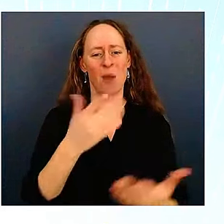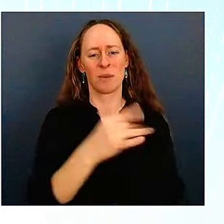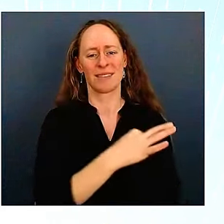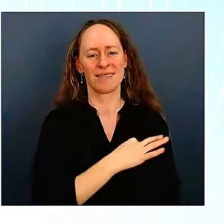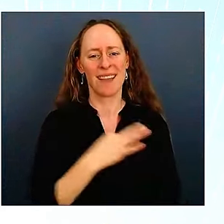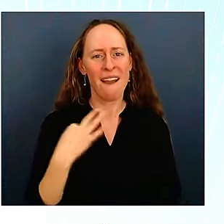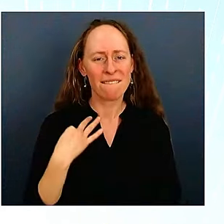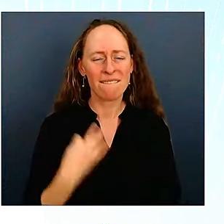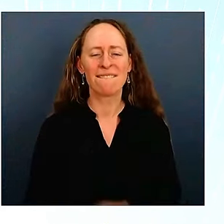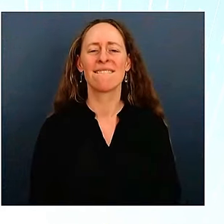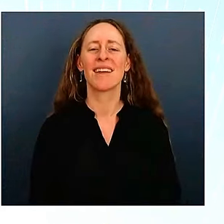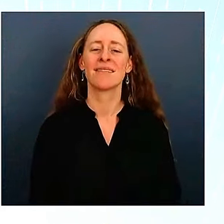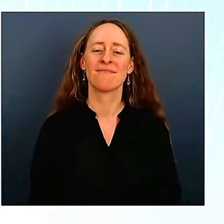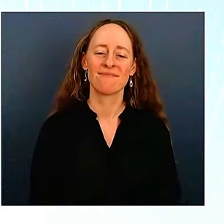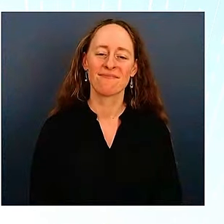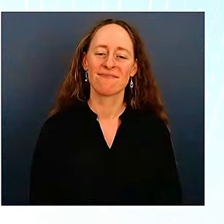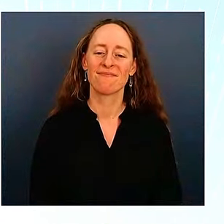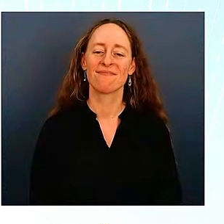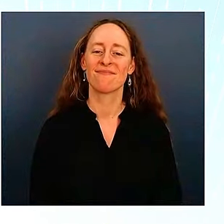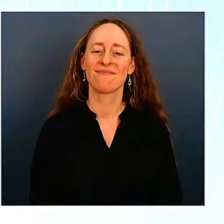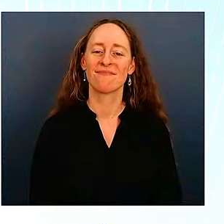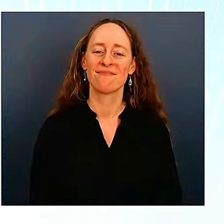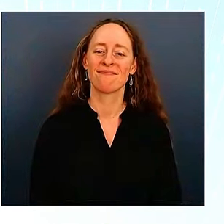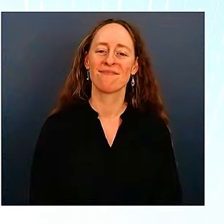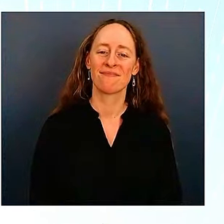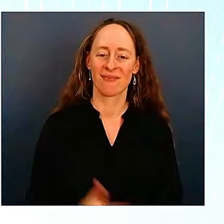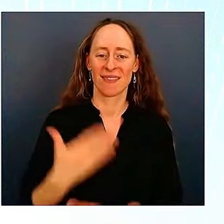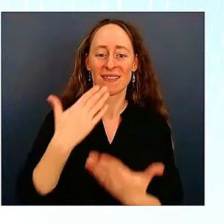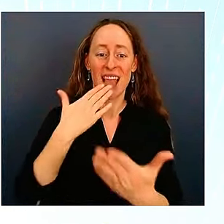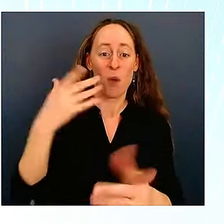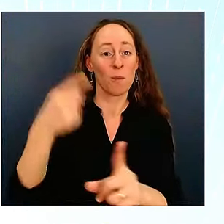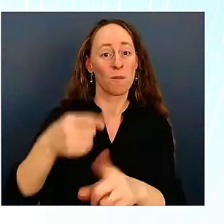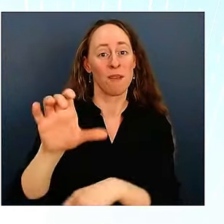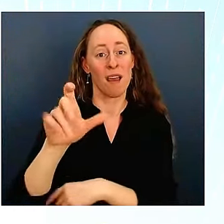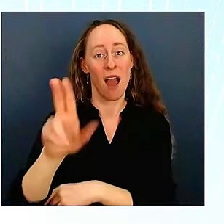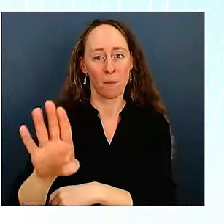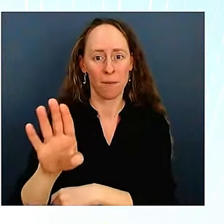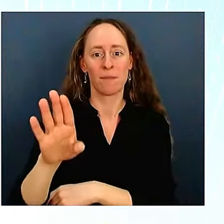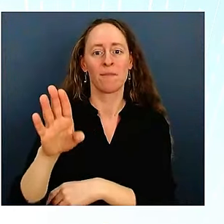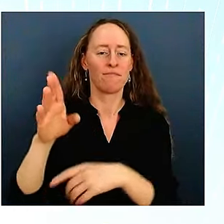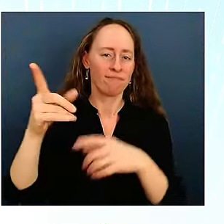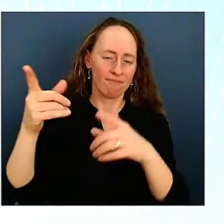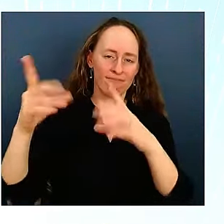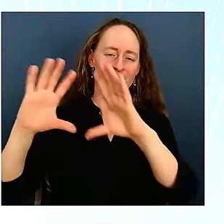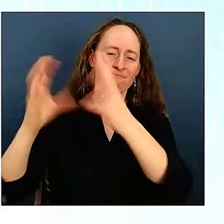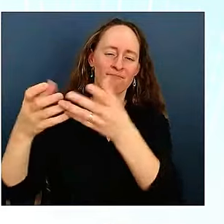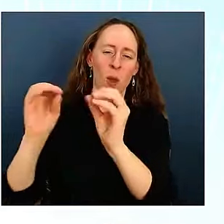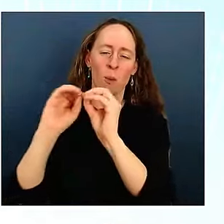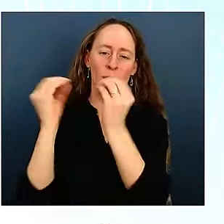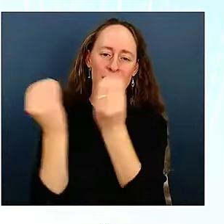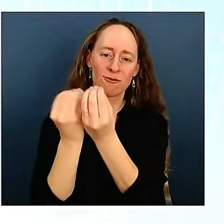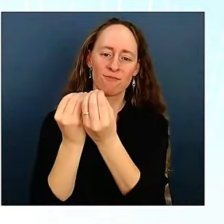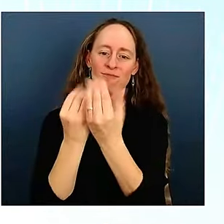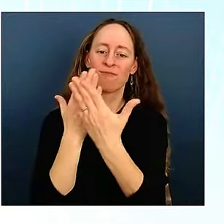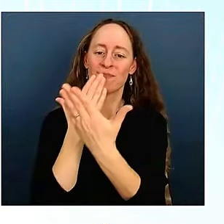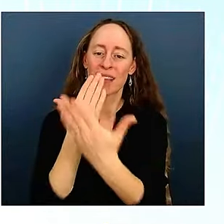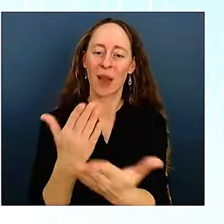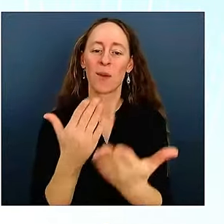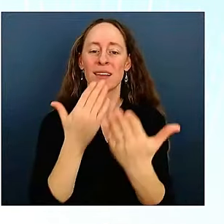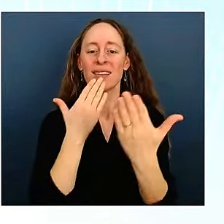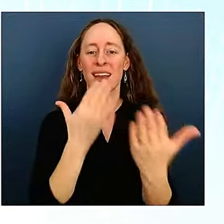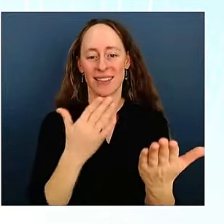Thank you, the club, and all the organization. And thank you again, Second Gentleman and the President.